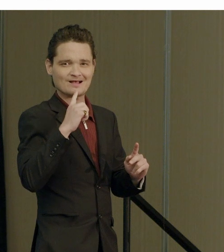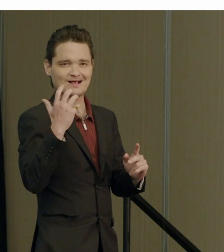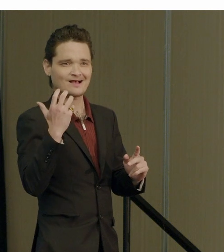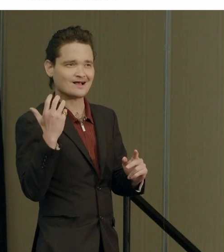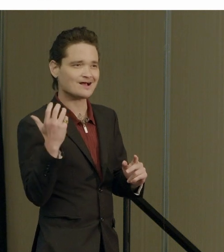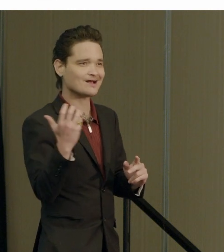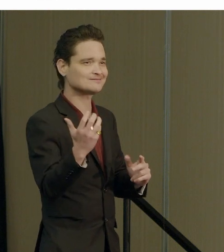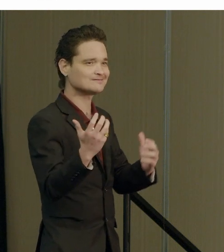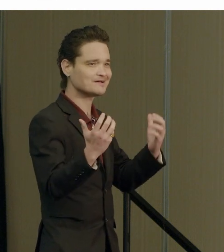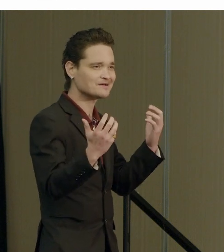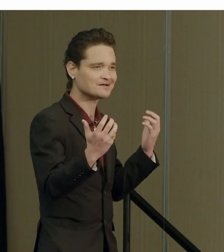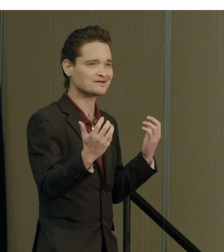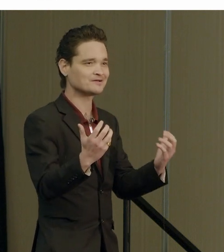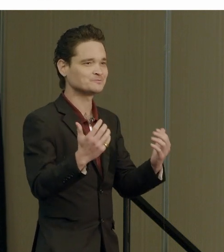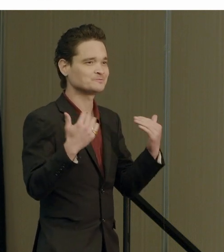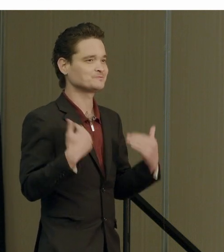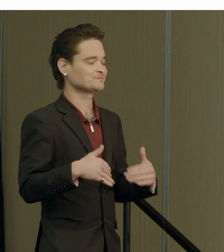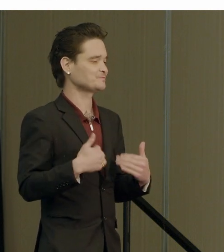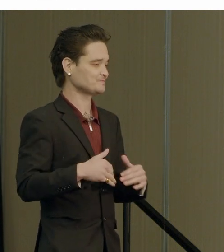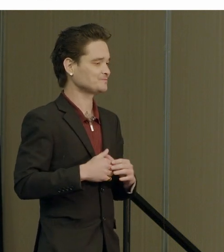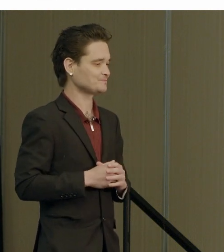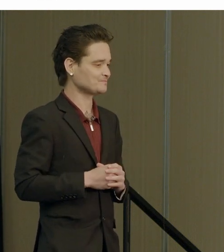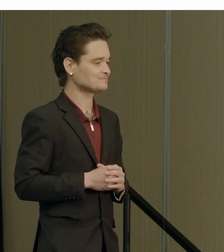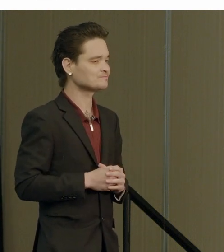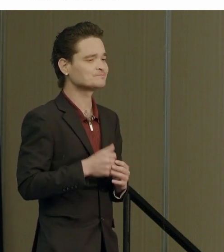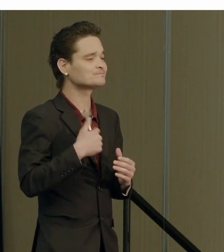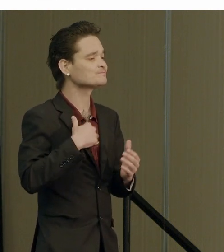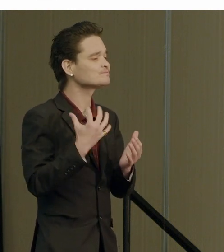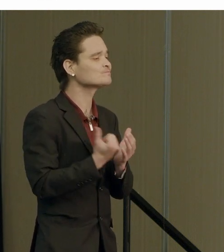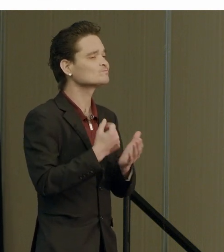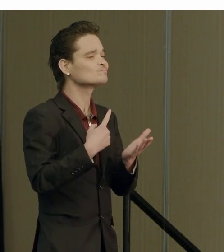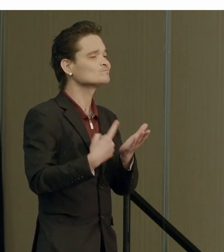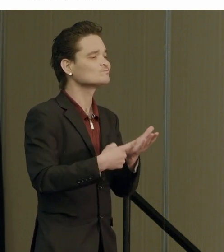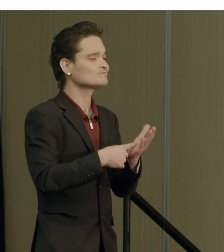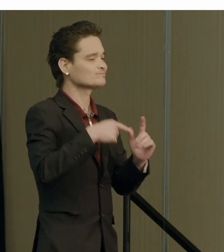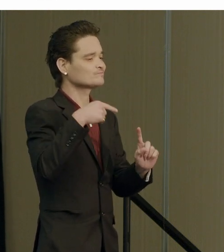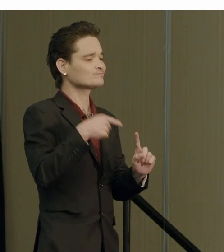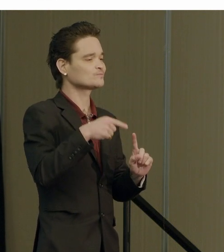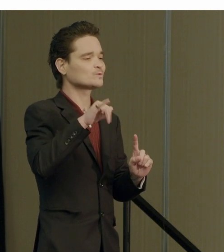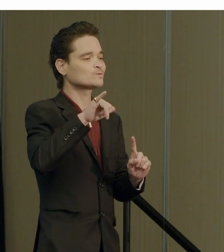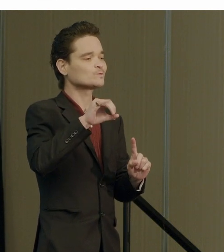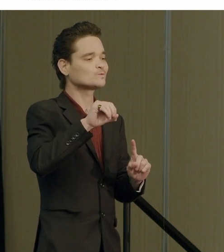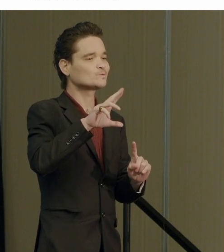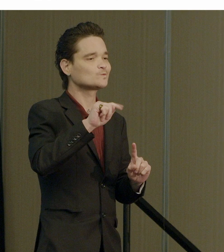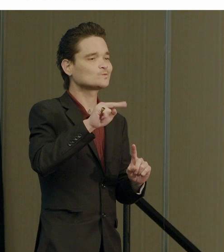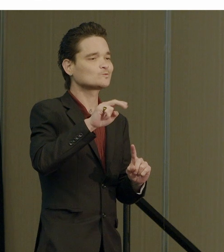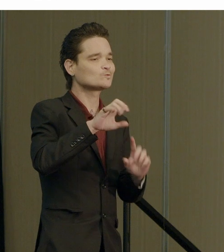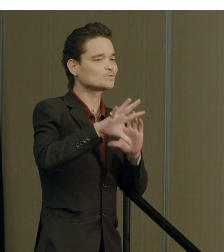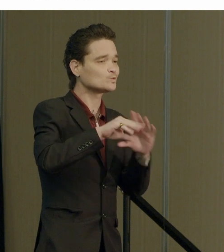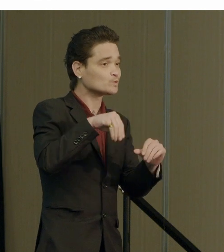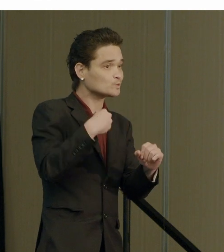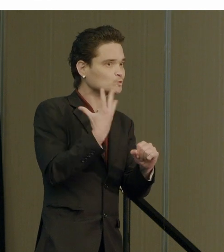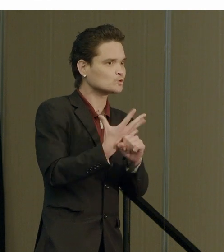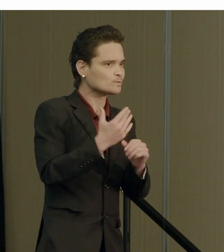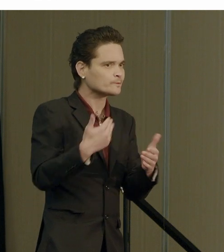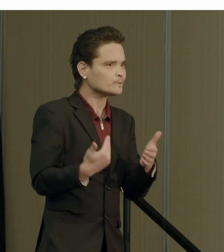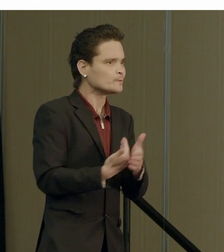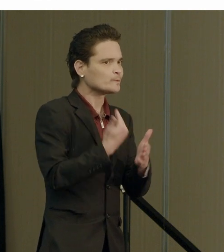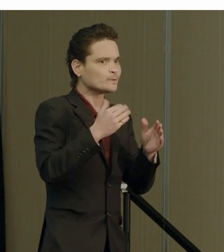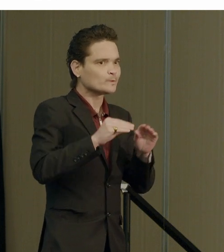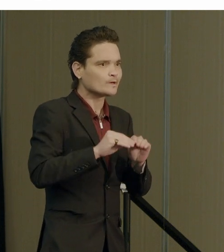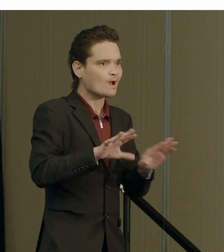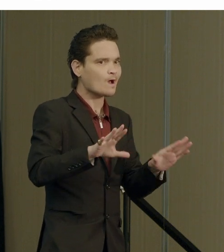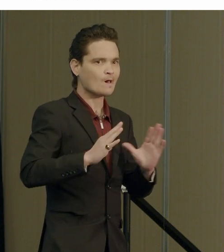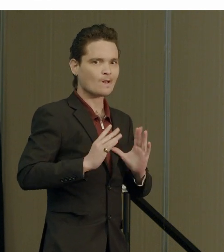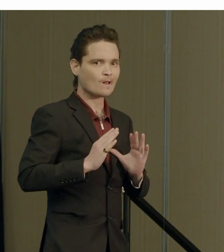am going to be diving into the world of YouTube. What are some of the new features and updates? So the first update that I wanted to go